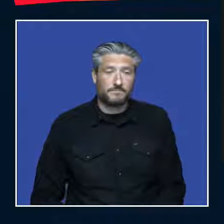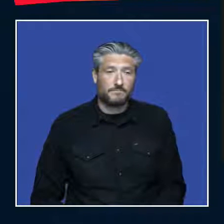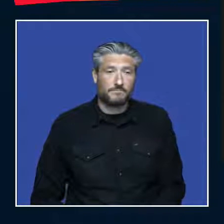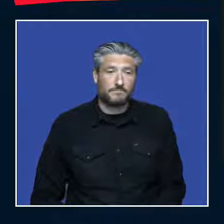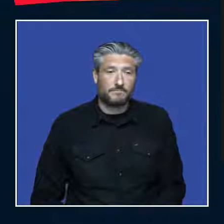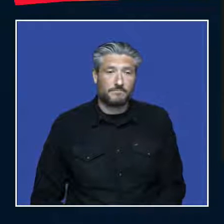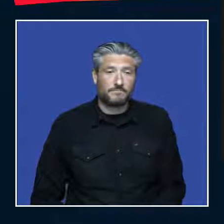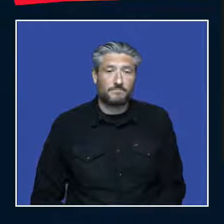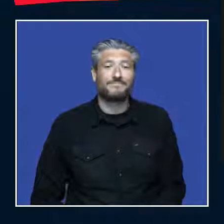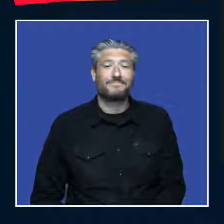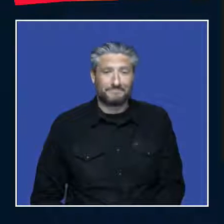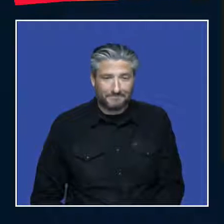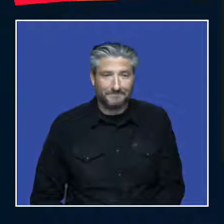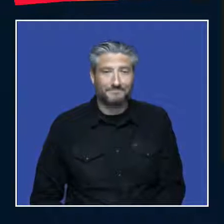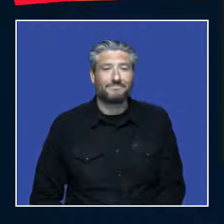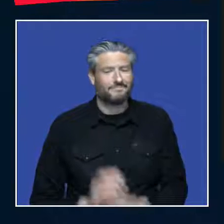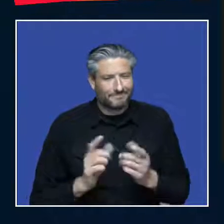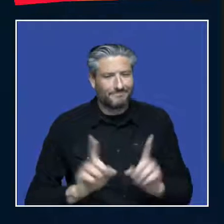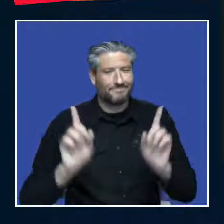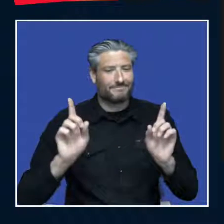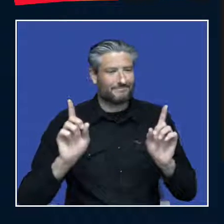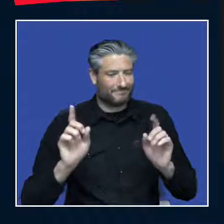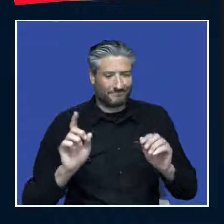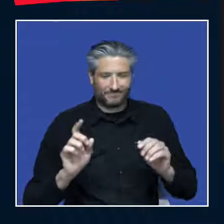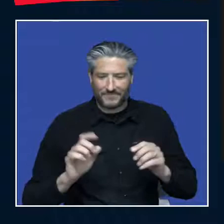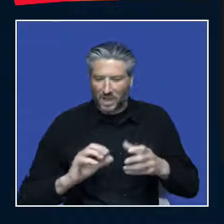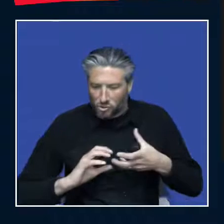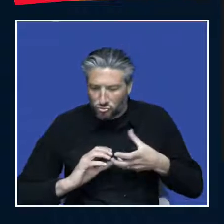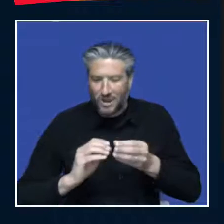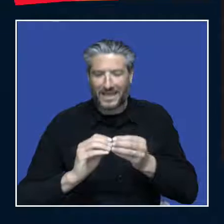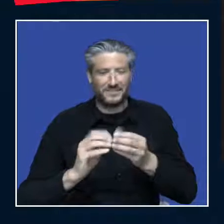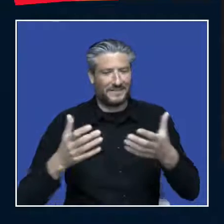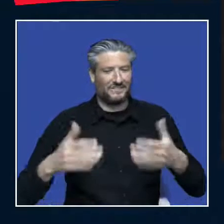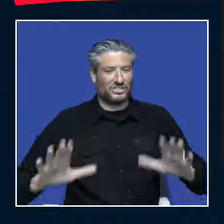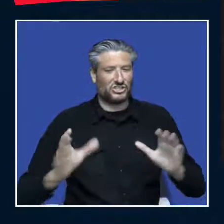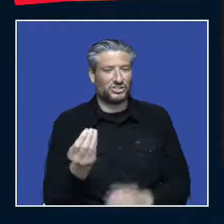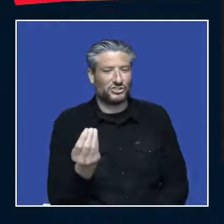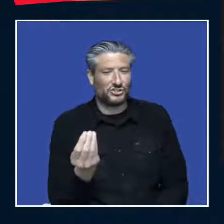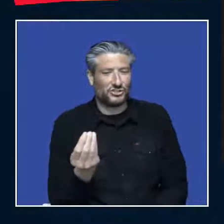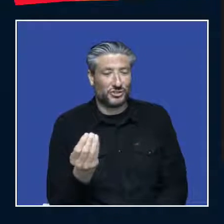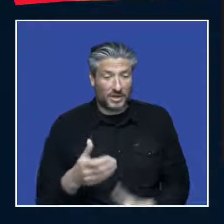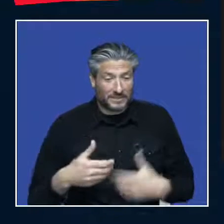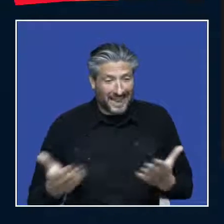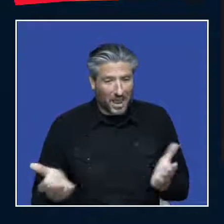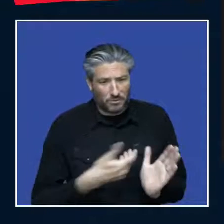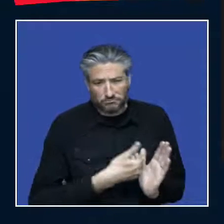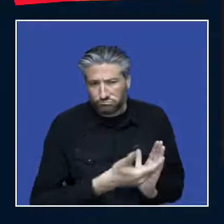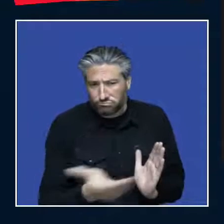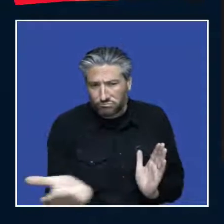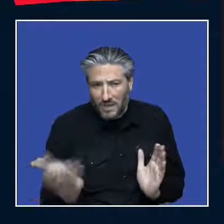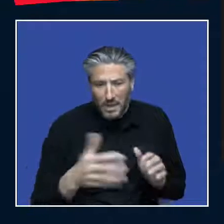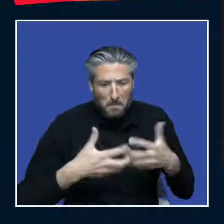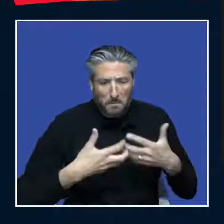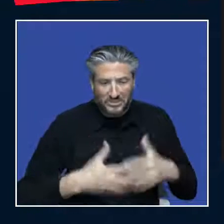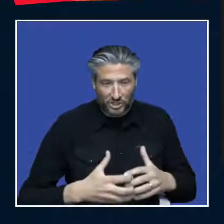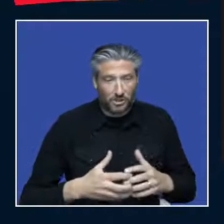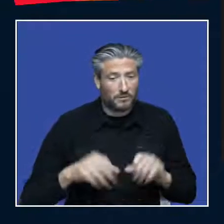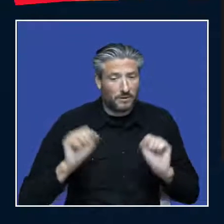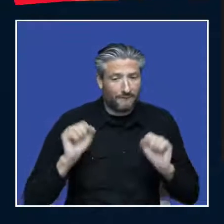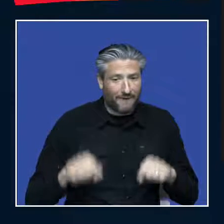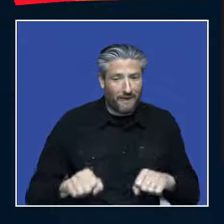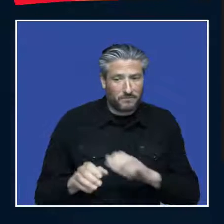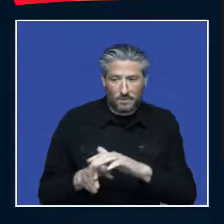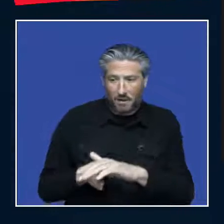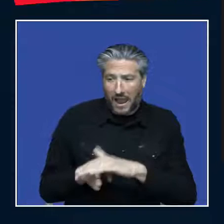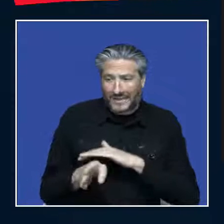Cool, now it is created, so I should be able to access it on every machine. So you're at home, you should be also able to access